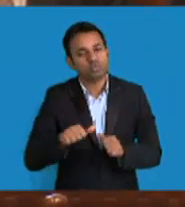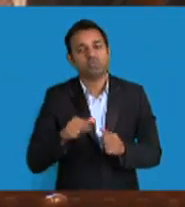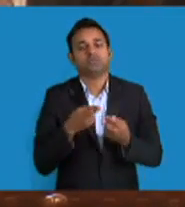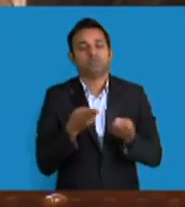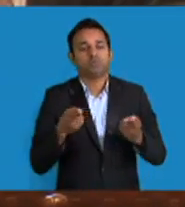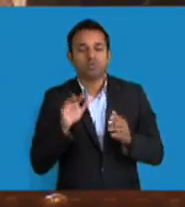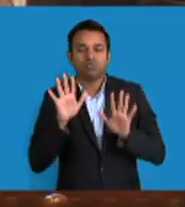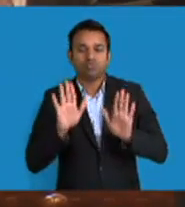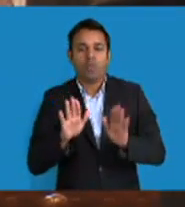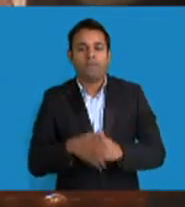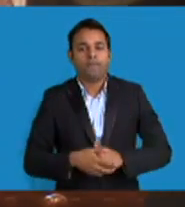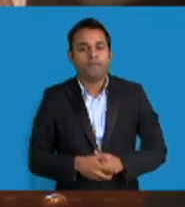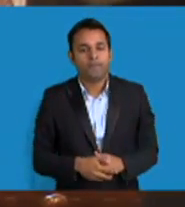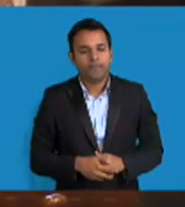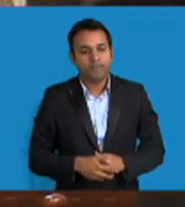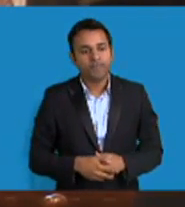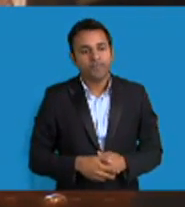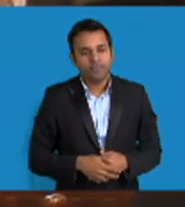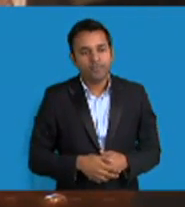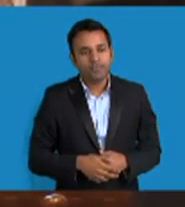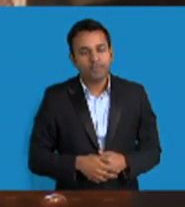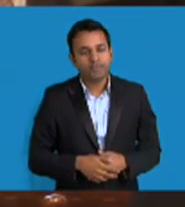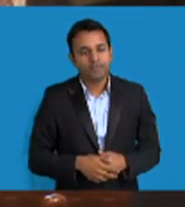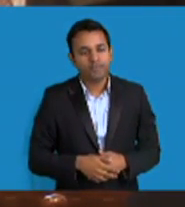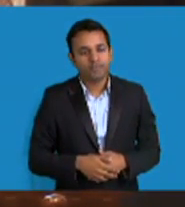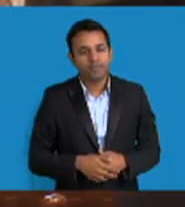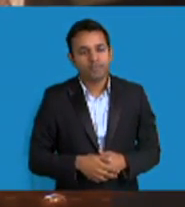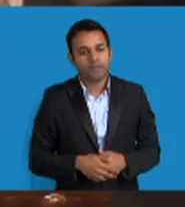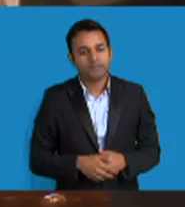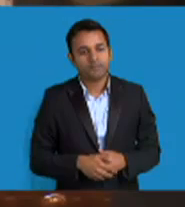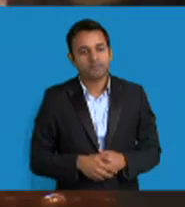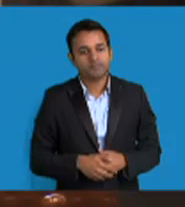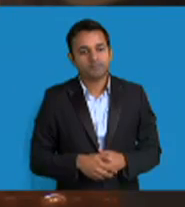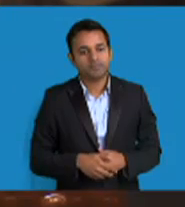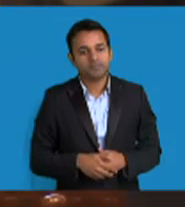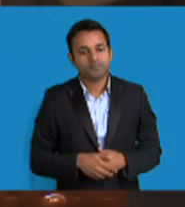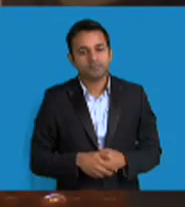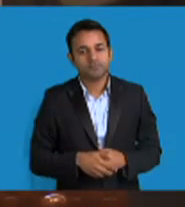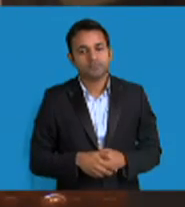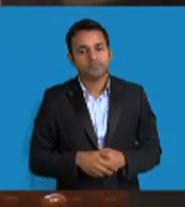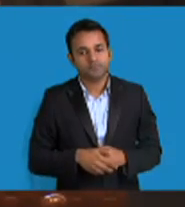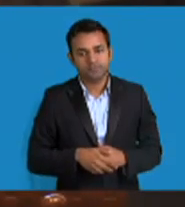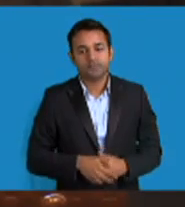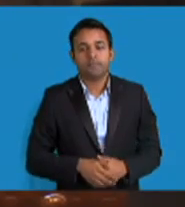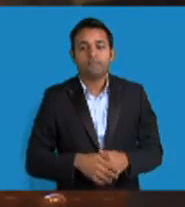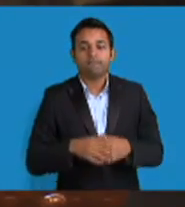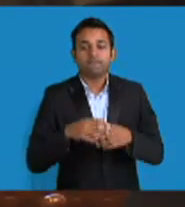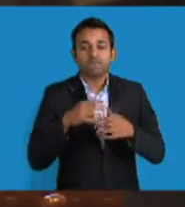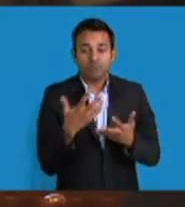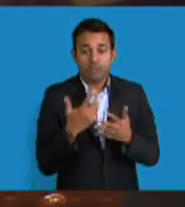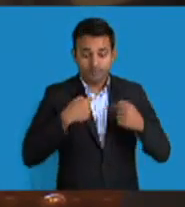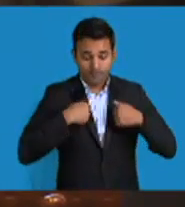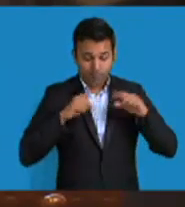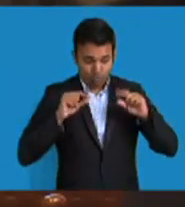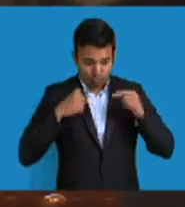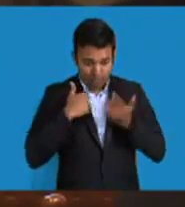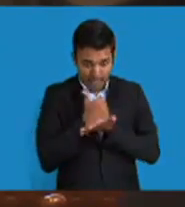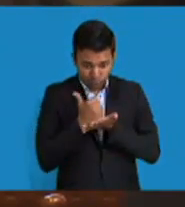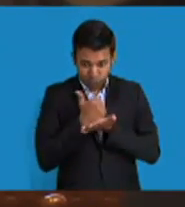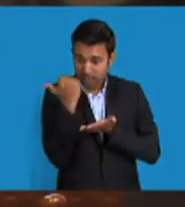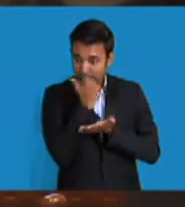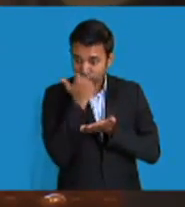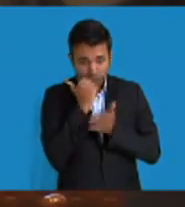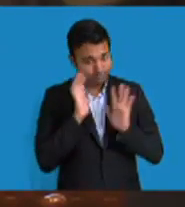Excuse me. In responding to this call, Madam Speaker, the Ministry of Fisheries has committed itself to lead the charge at national